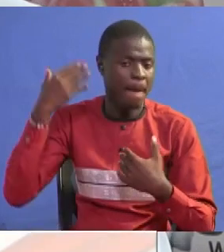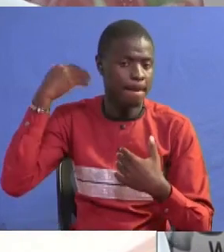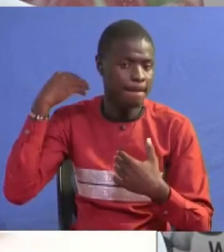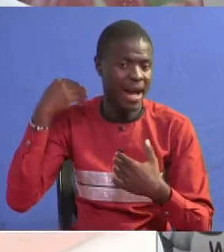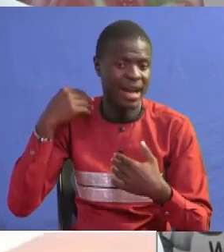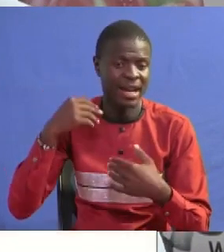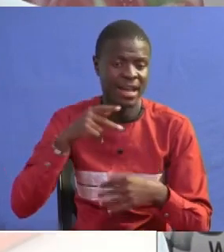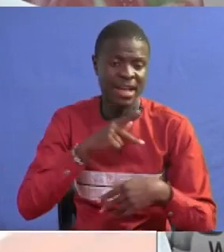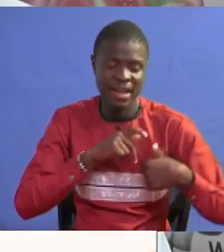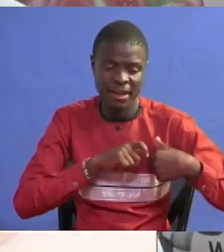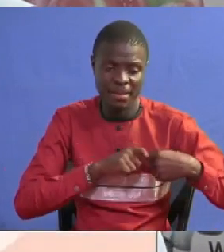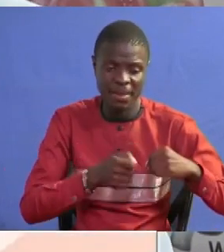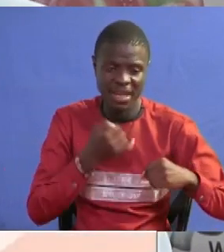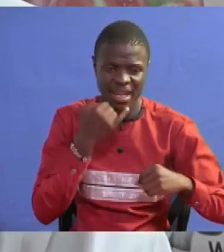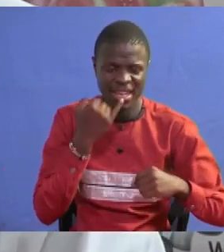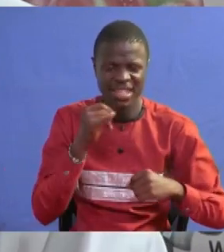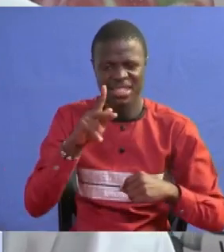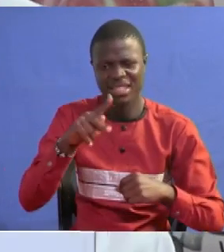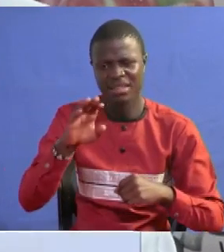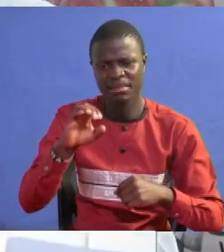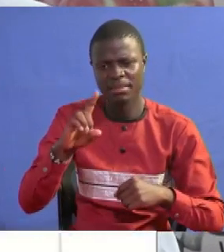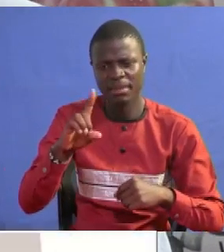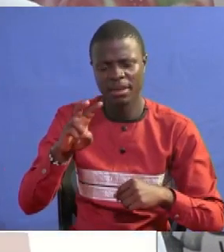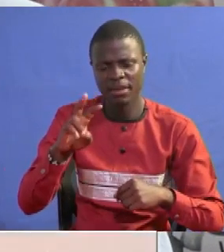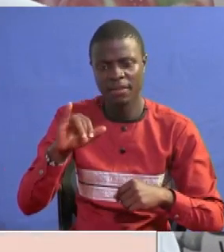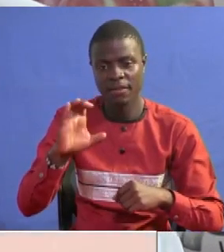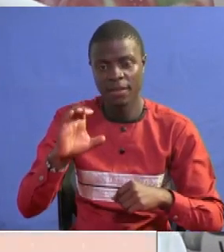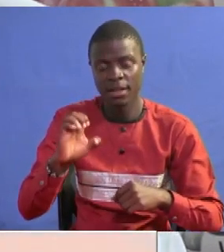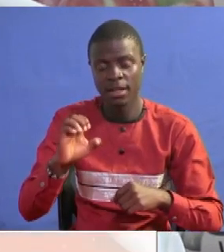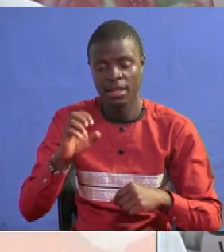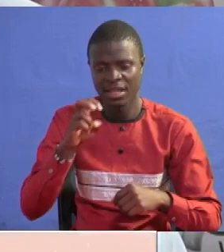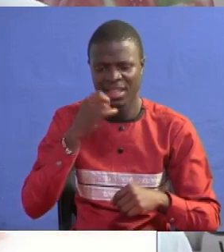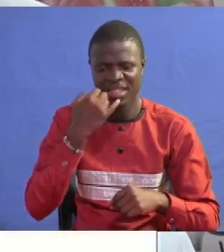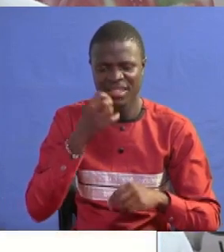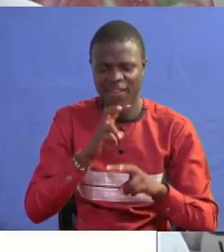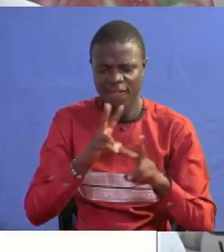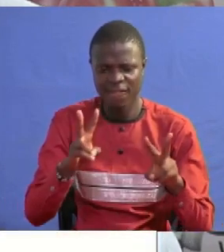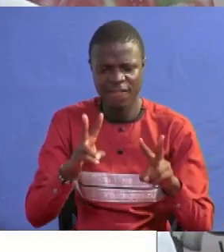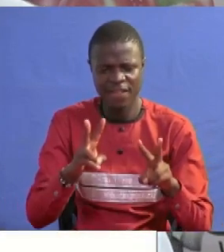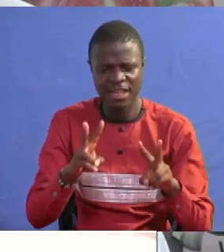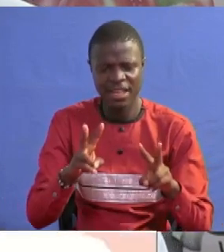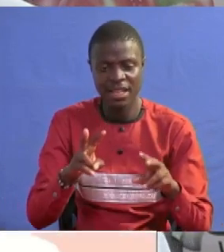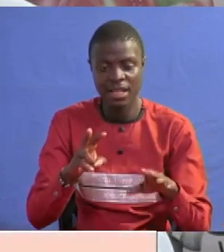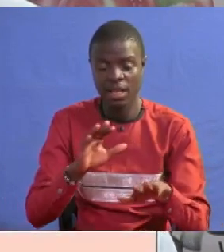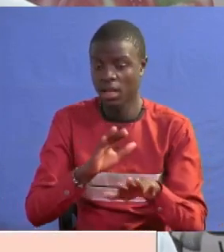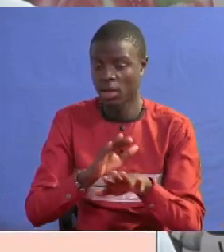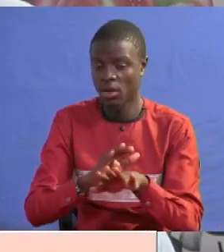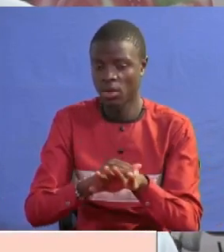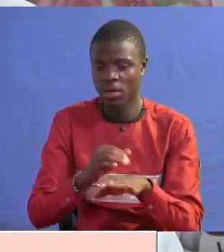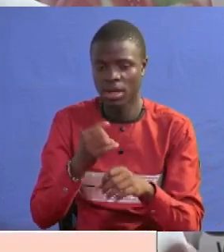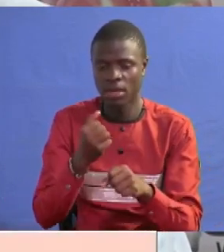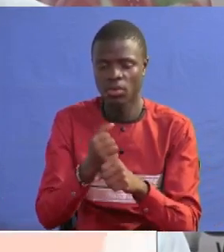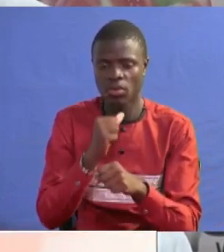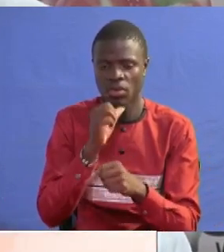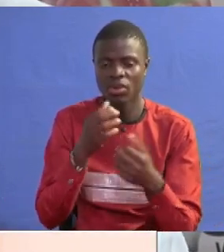you ideally want to do is the pelvic ultrasound. Pelvic ultrasound is a very benign. It does not have